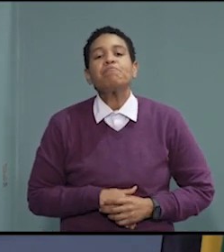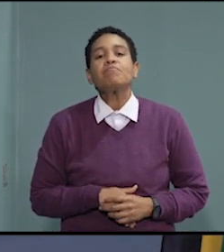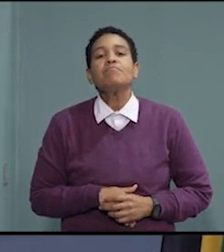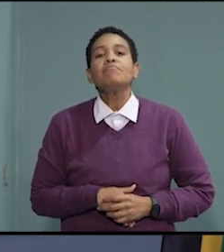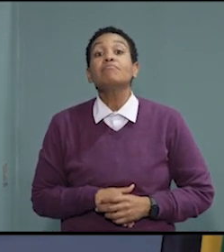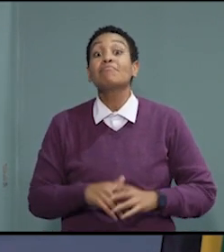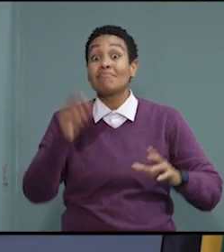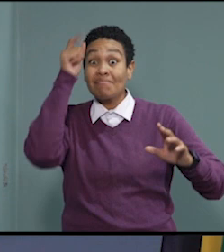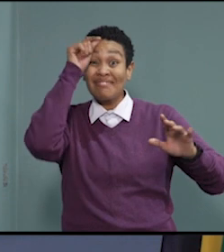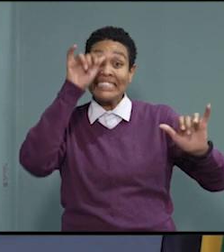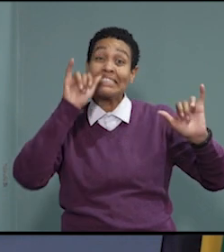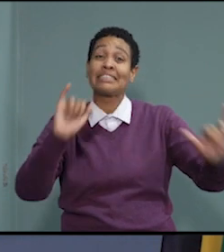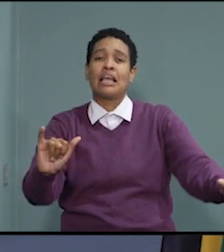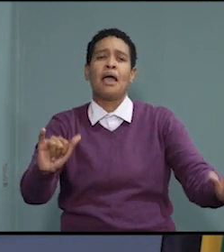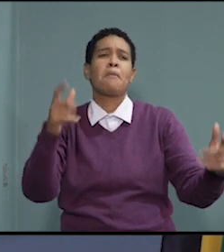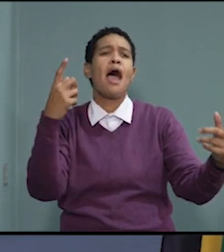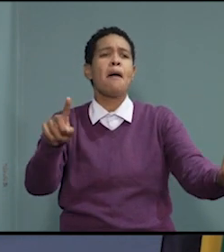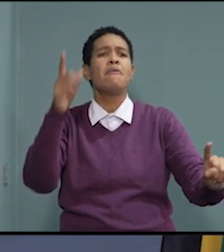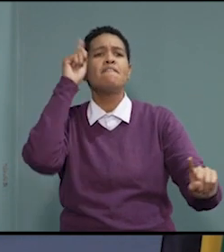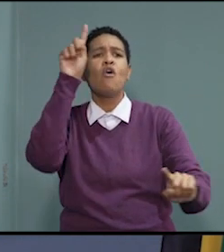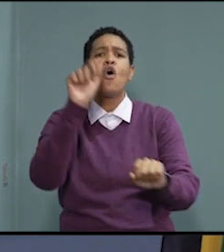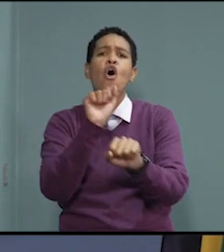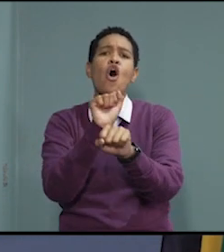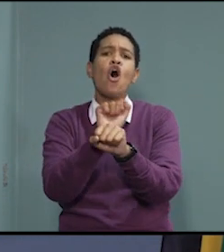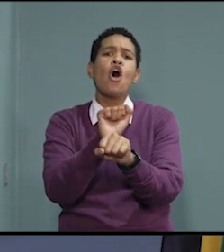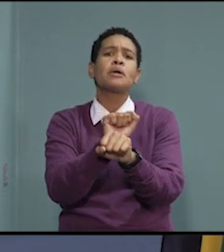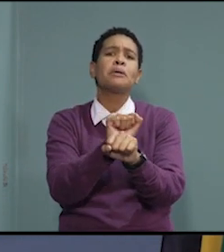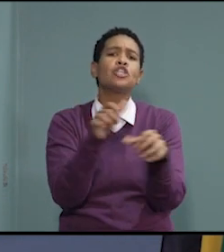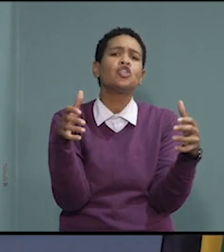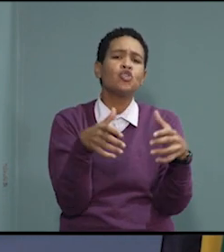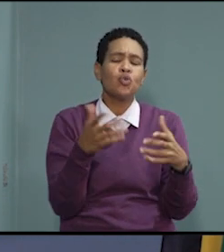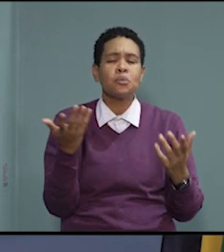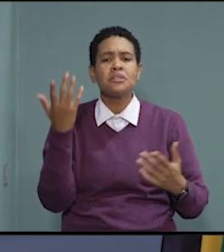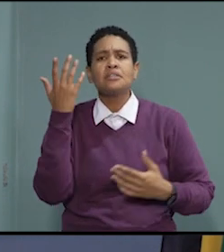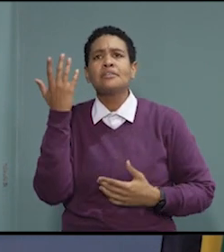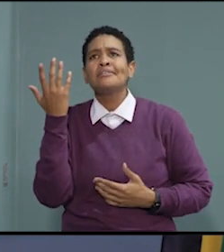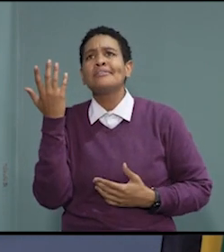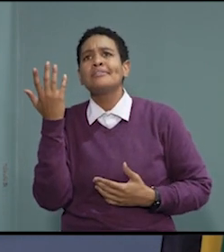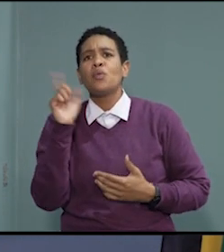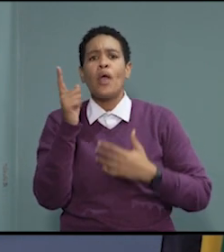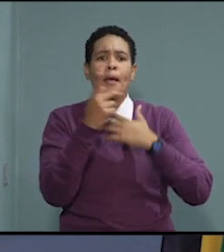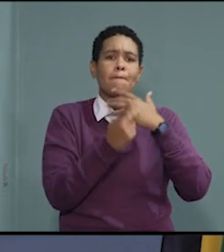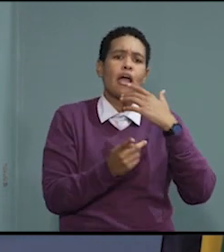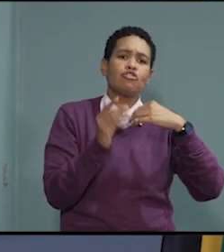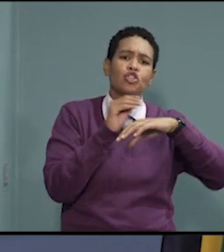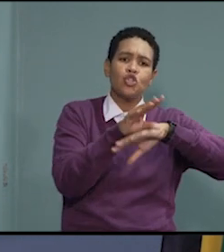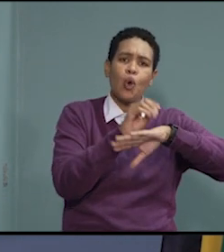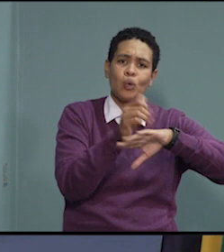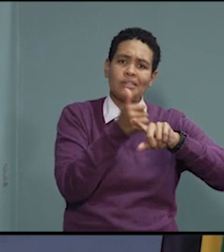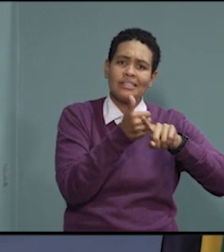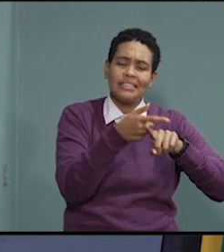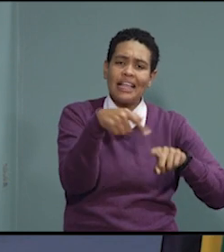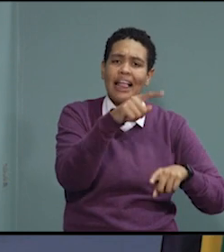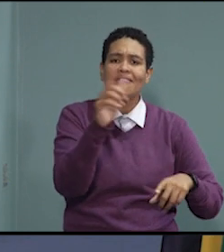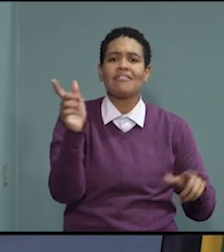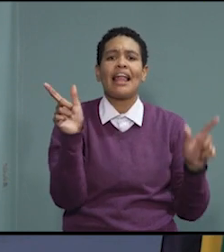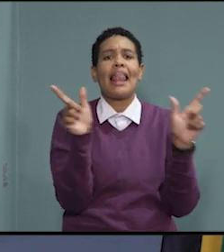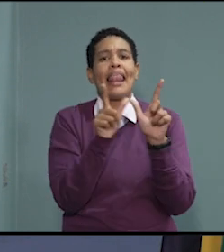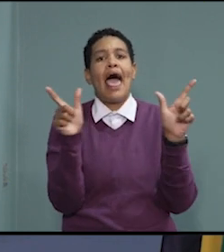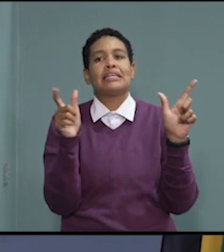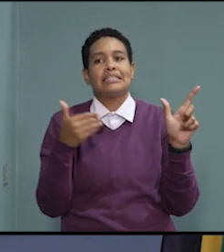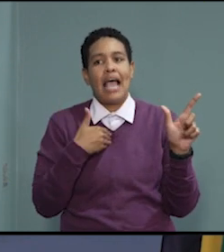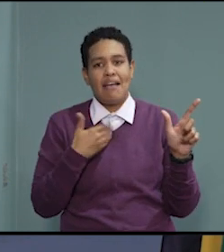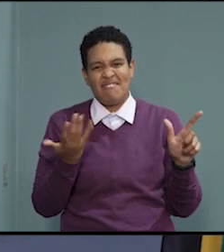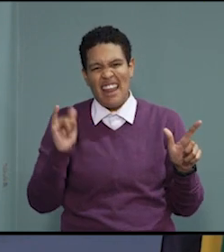The same is true for the occupational groups for which parish councils are the